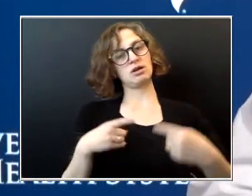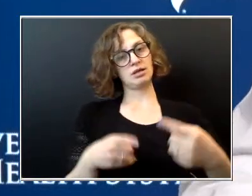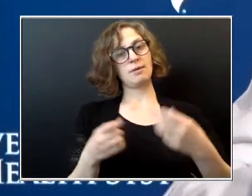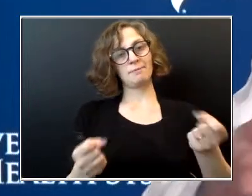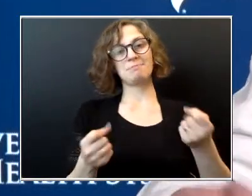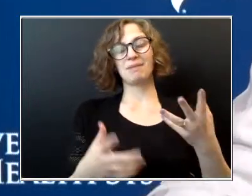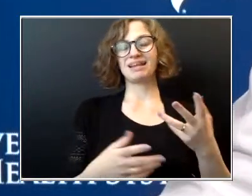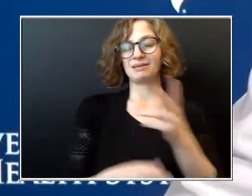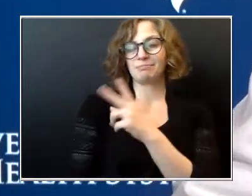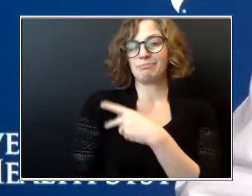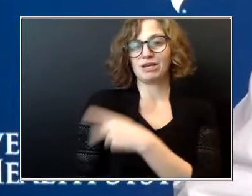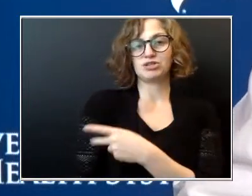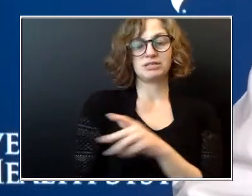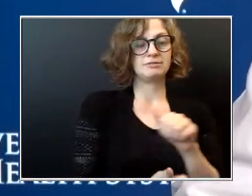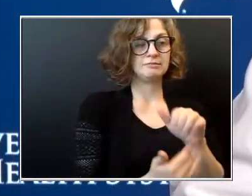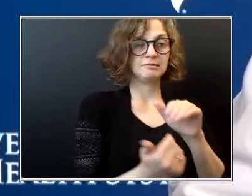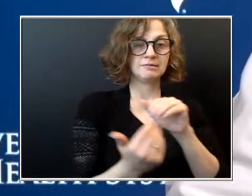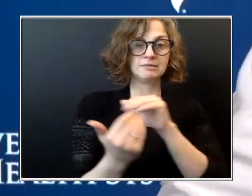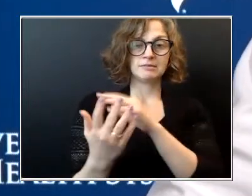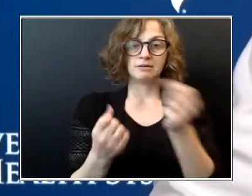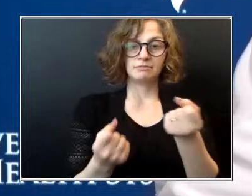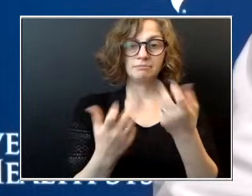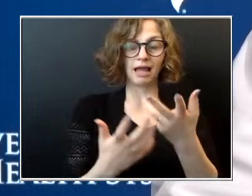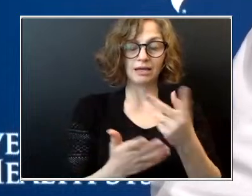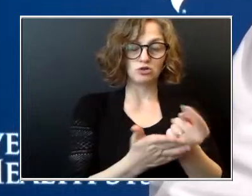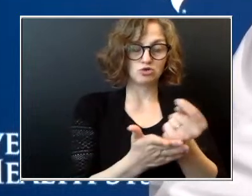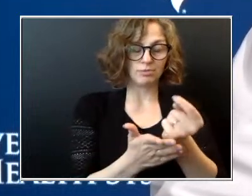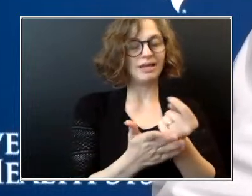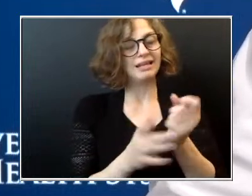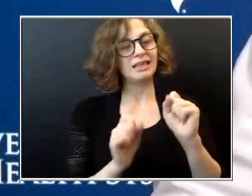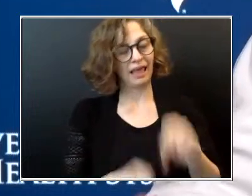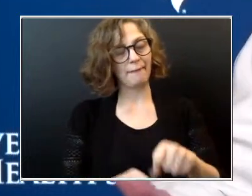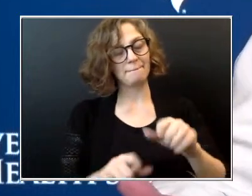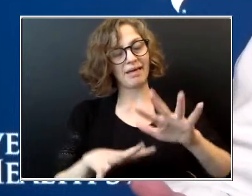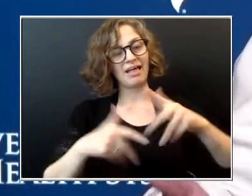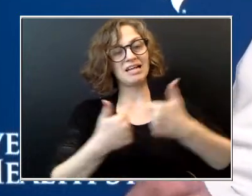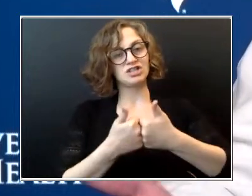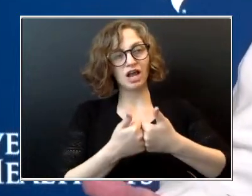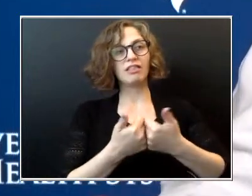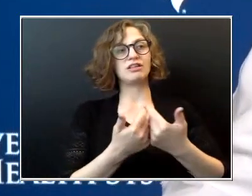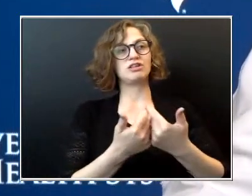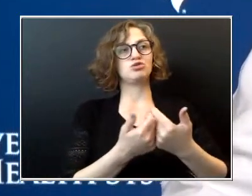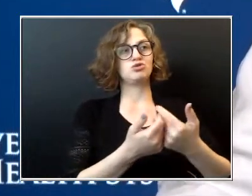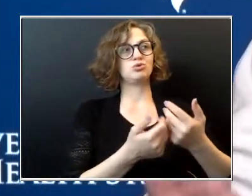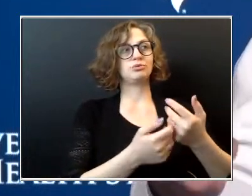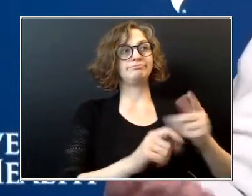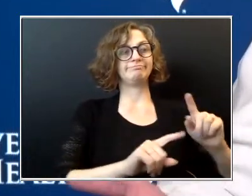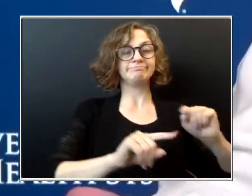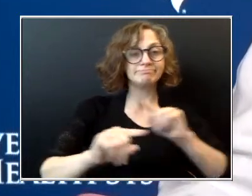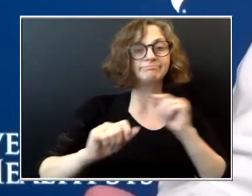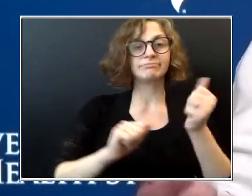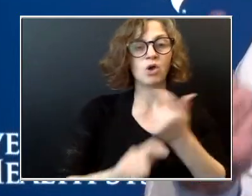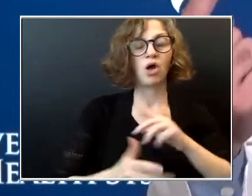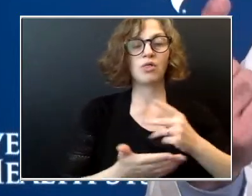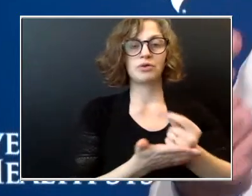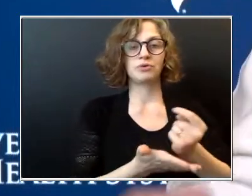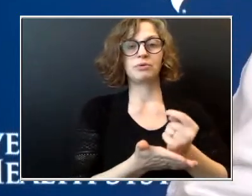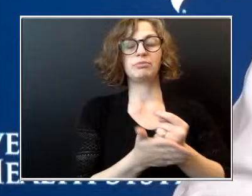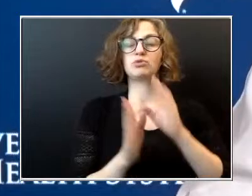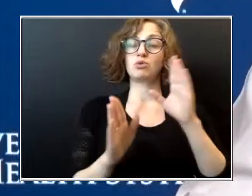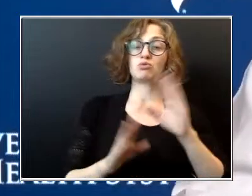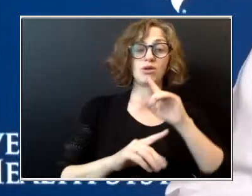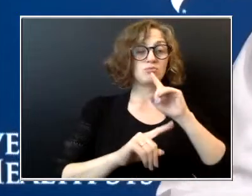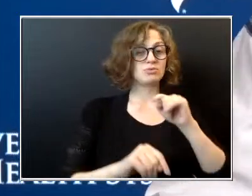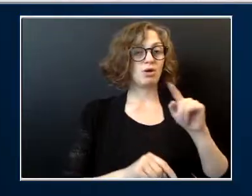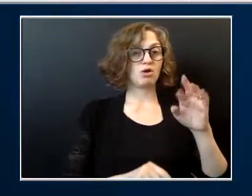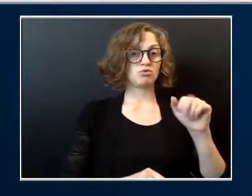them to treatment, so I think this will be very an excitement news for our patients. Not only just great response rate, quality of life. It's a one-time treatment,